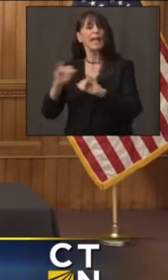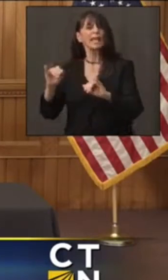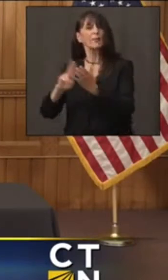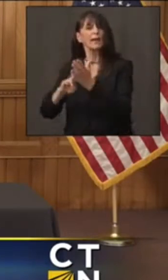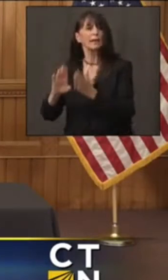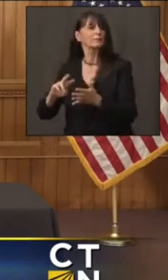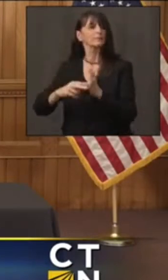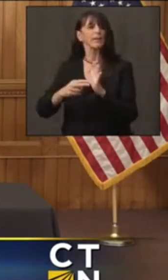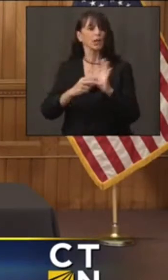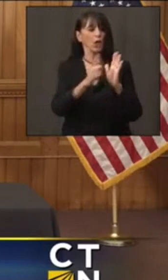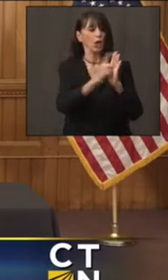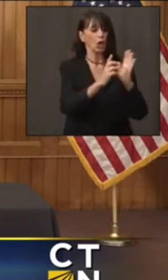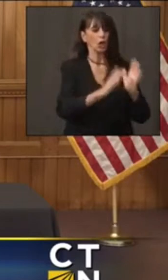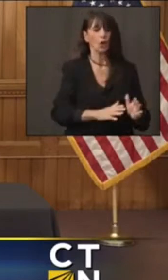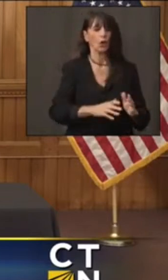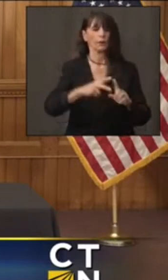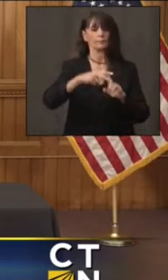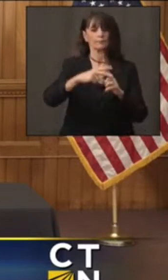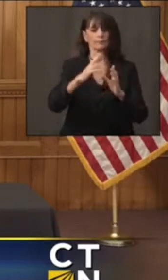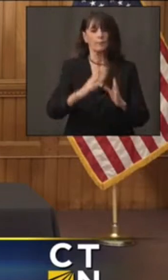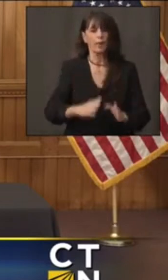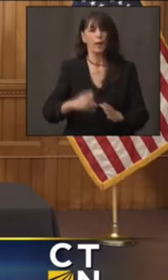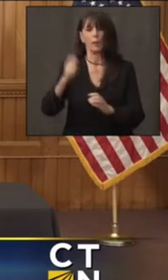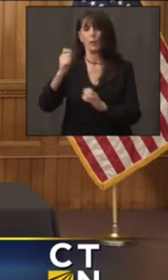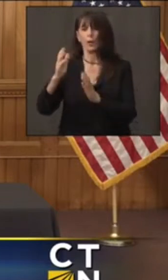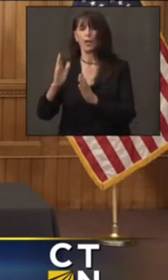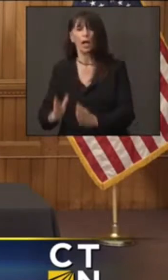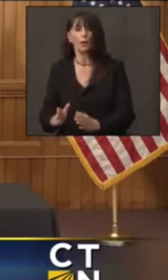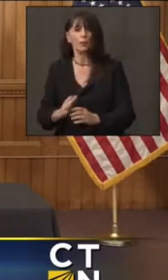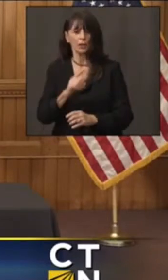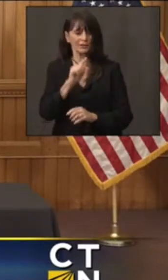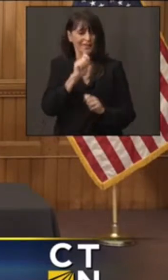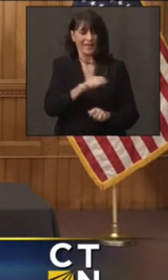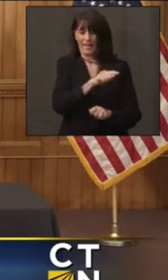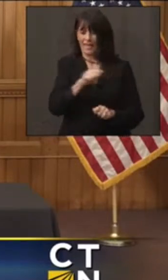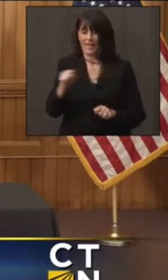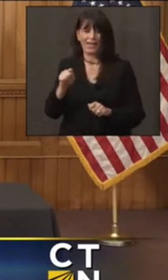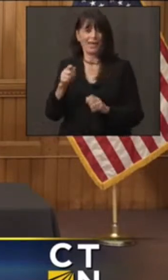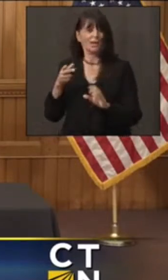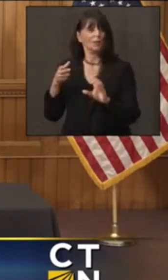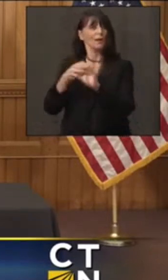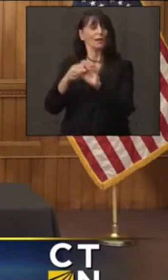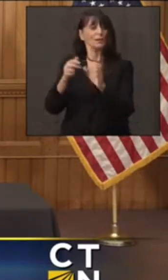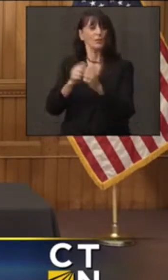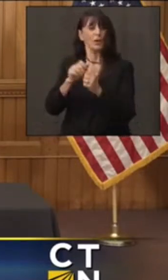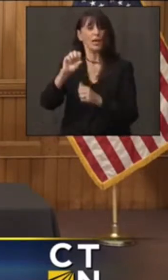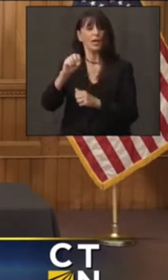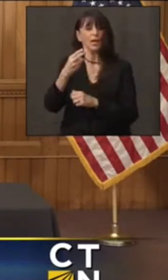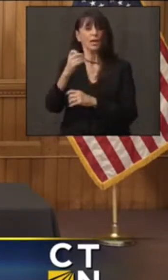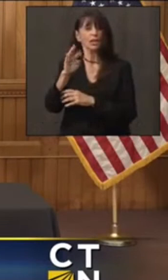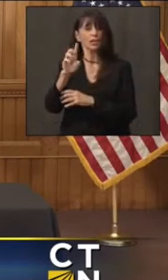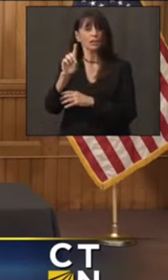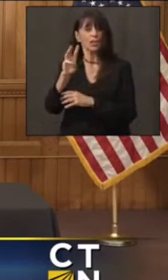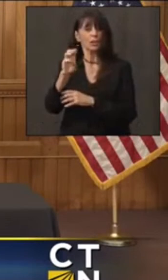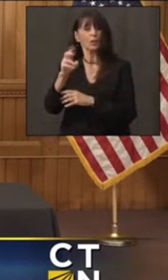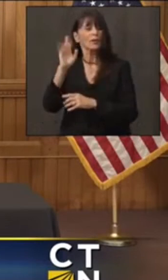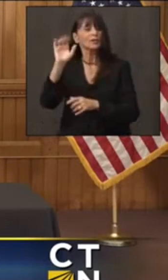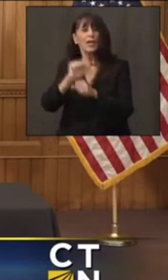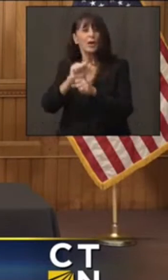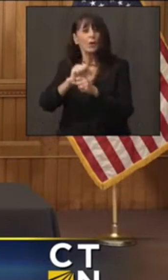lawyer? Is there a way that they will be able to participate in this shared work CT program? Maybe their work has been cut back by